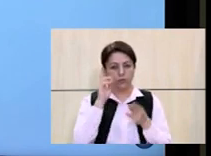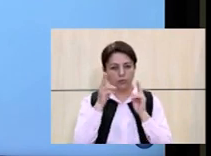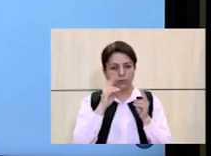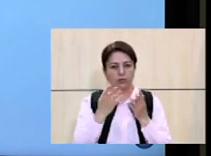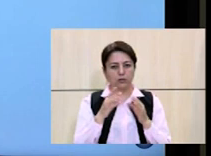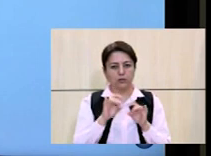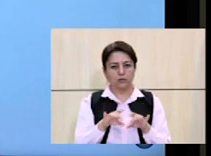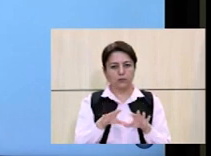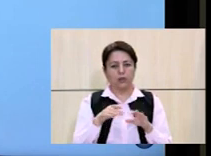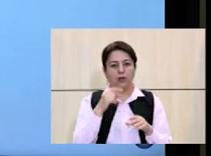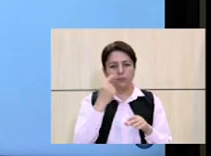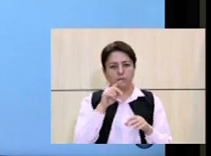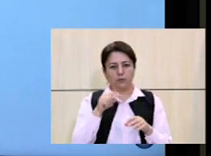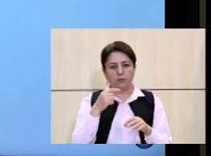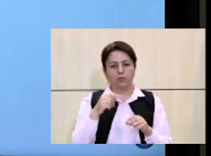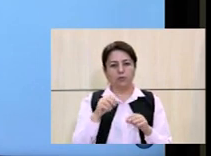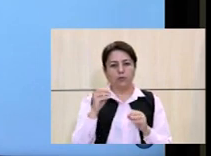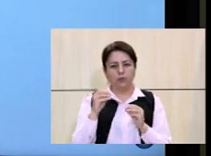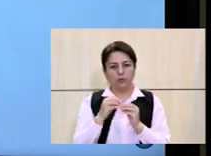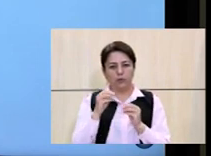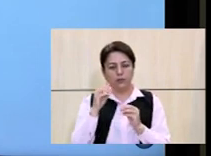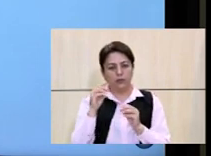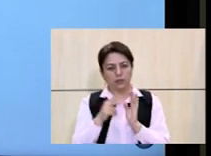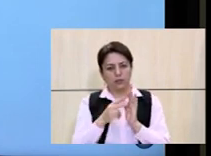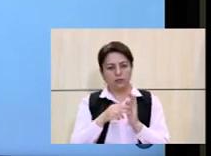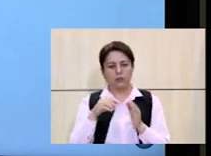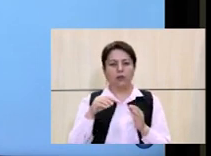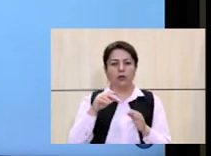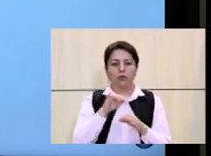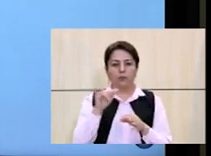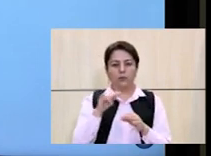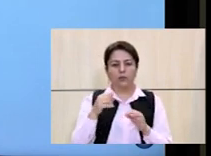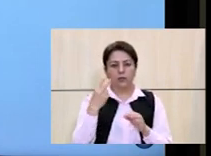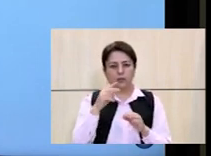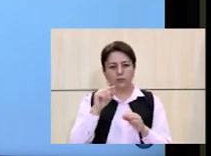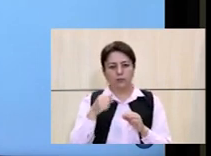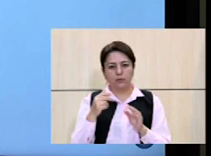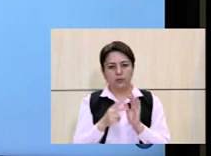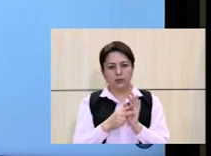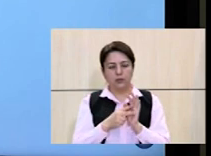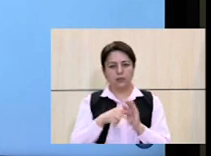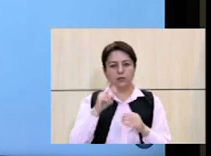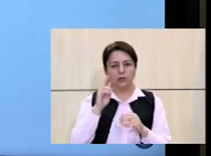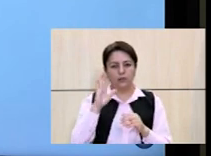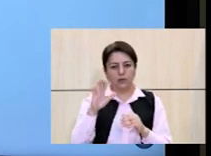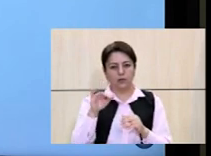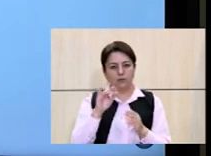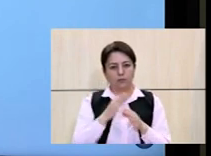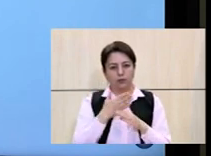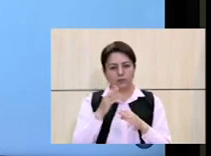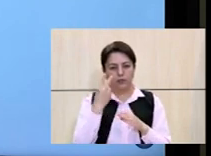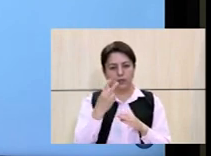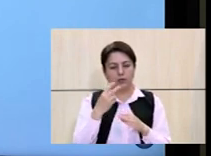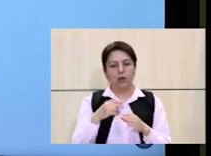hisoblaymiz. 1.8 ni ko'paytiramiz, 2.8 ning kvadratiga bo'lamiz 2 ga. Natija